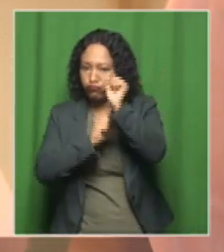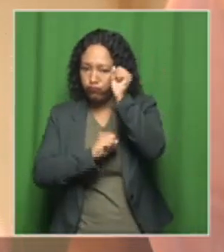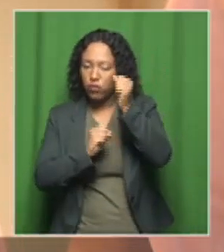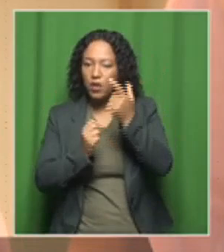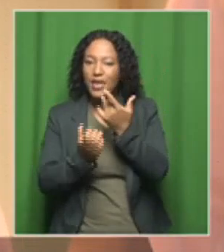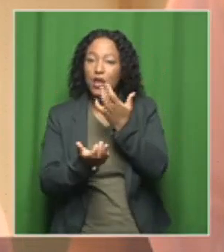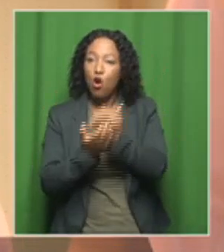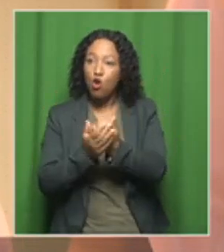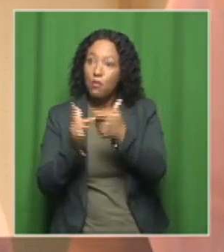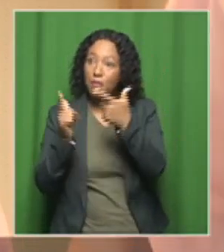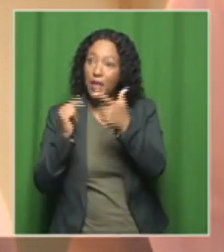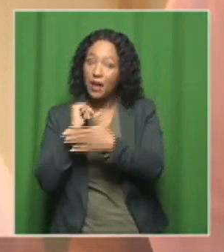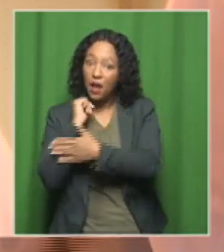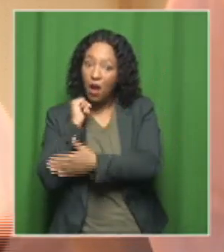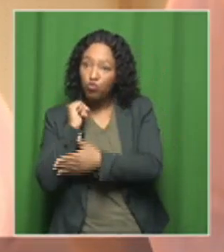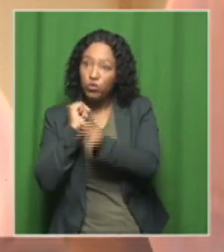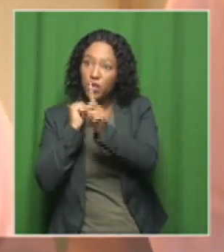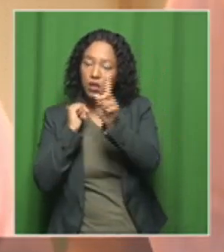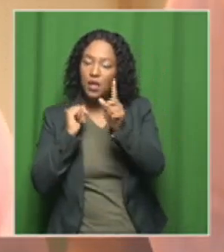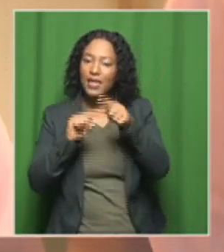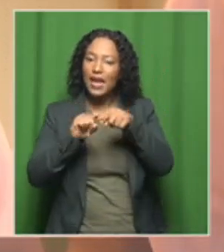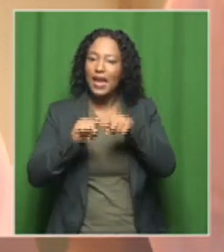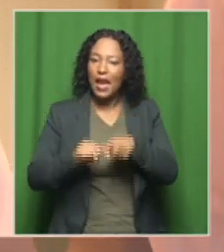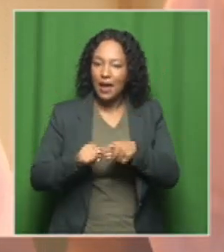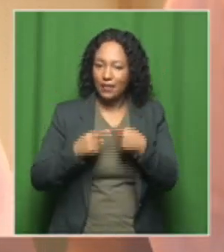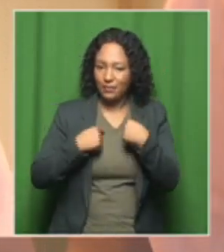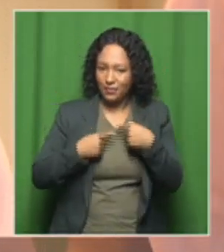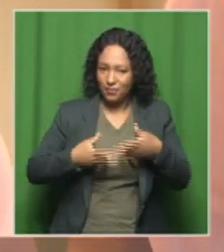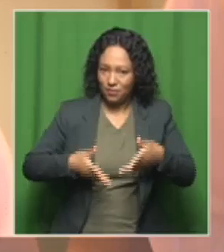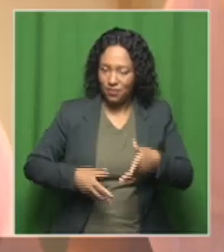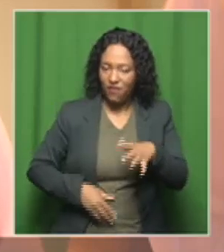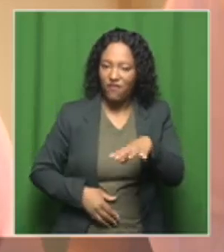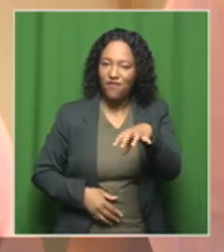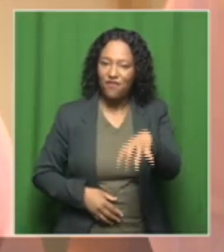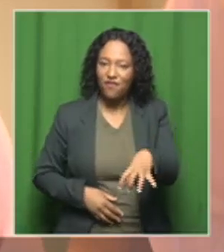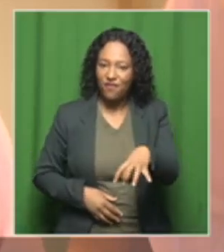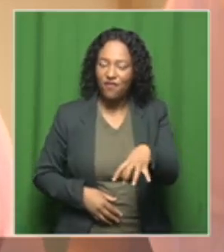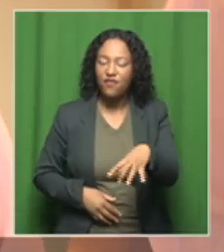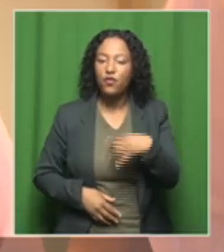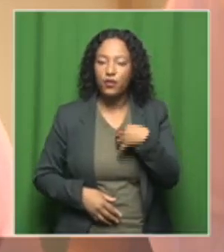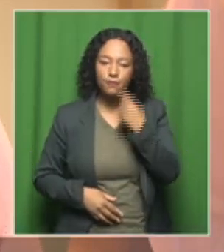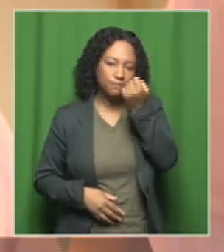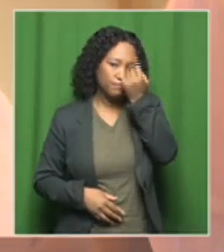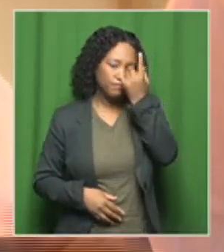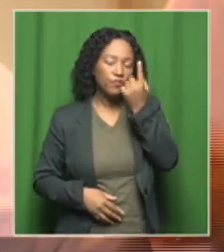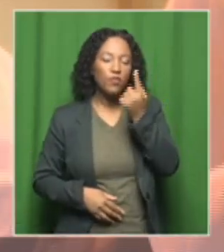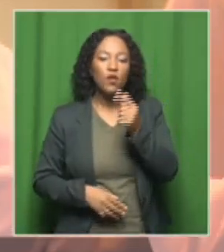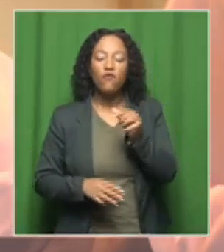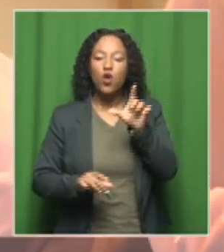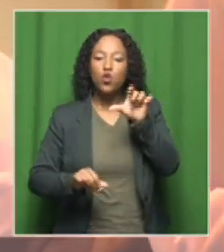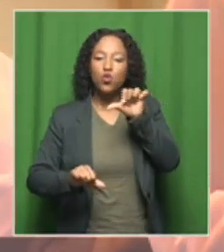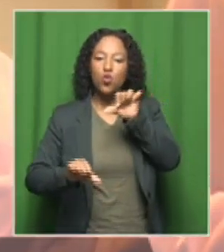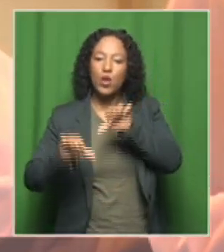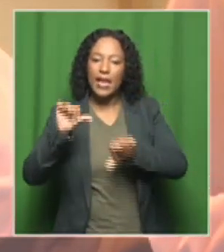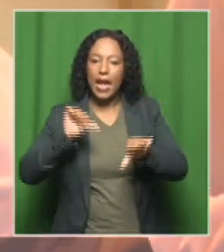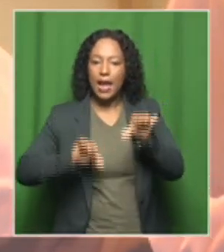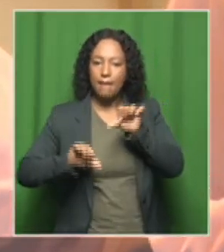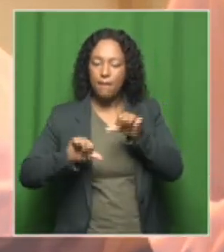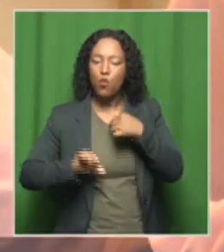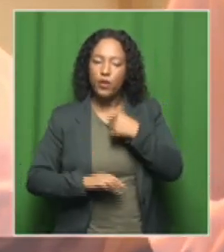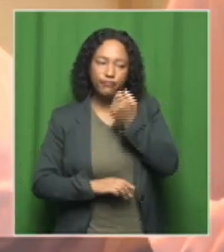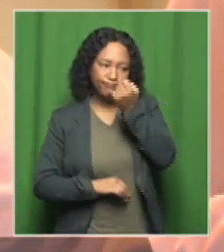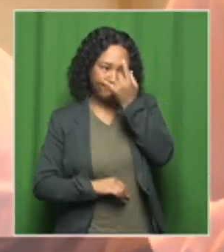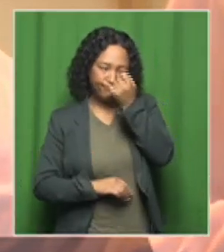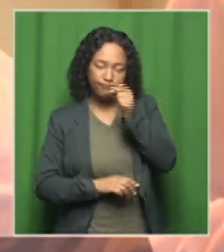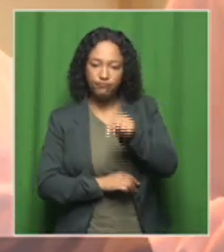relies on this facility. So we have understated really the role and place of nuclear. And like I said, for